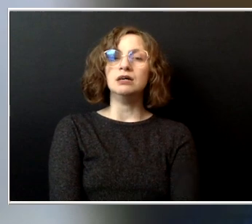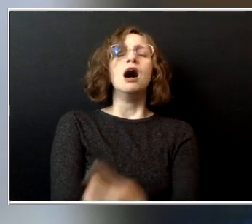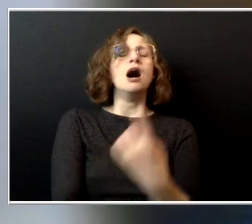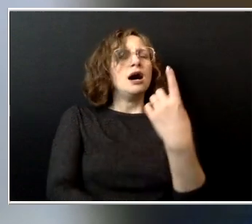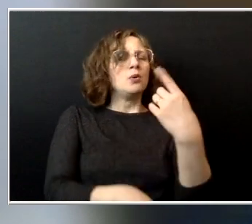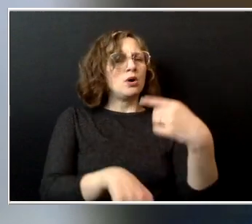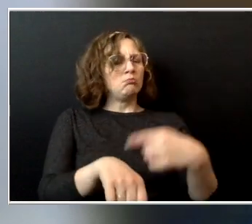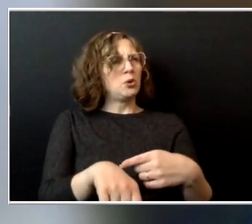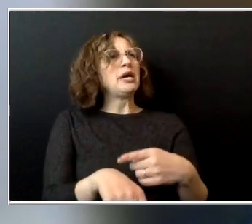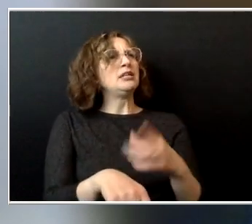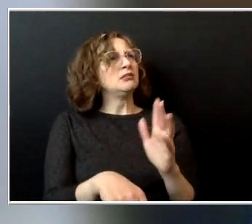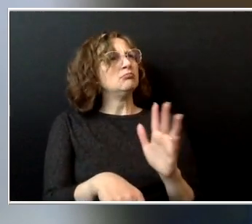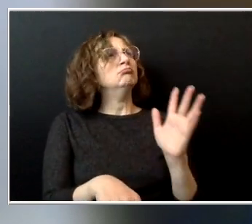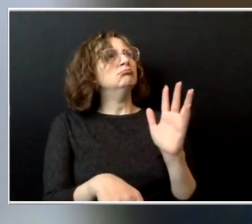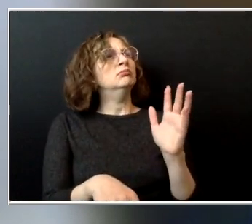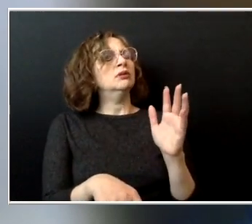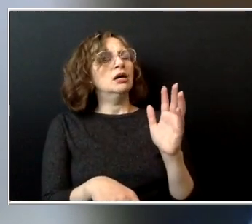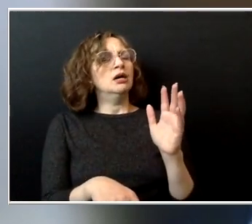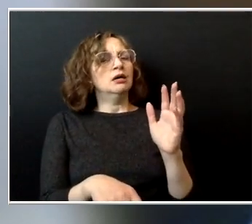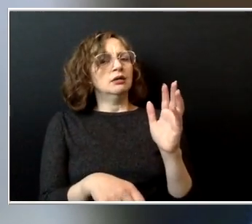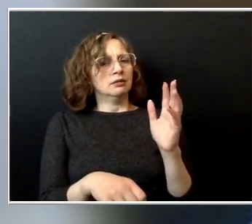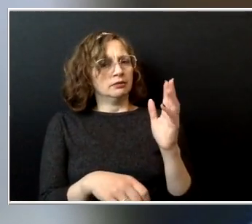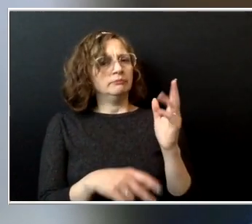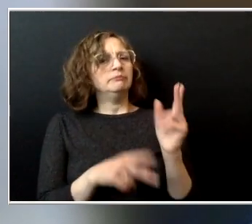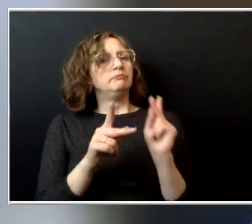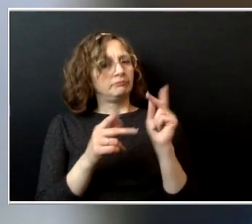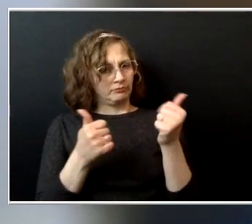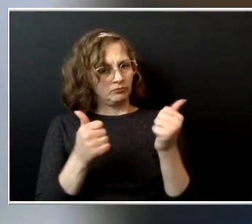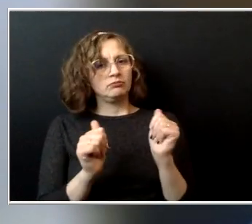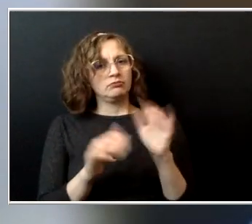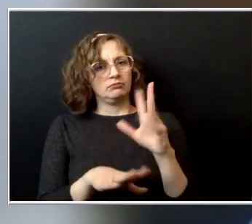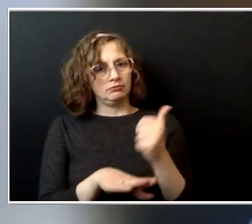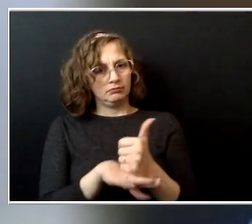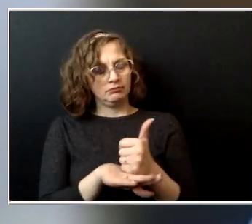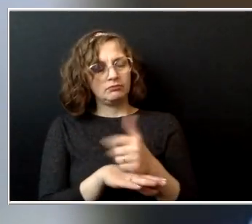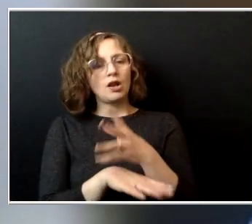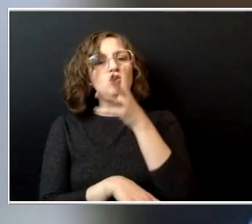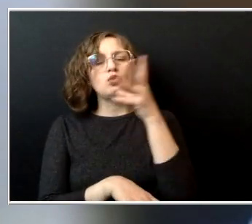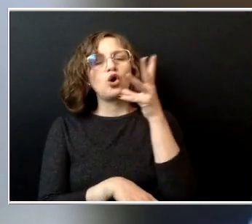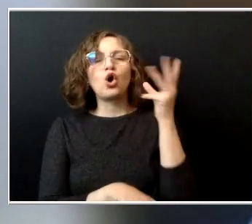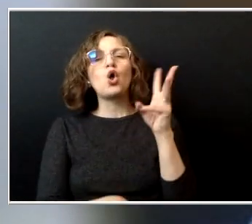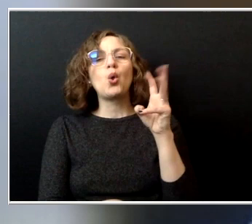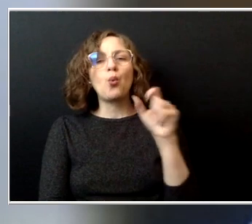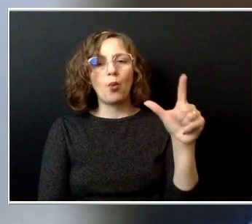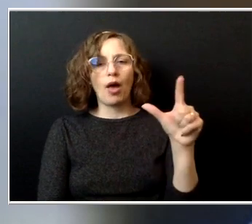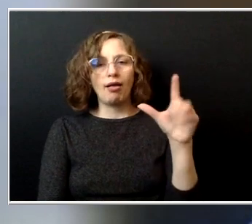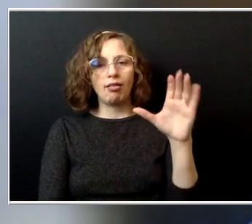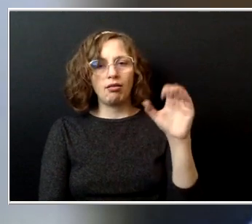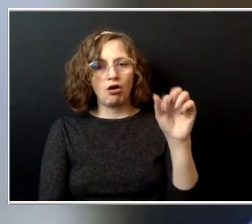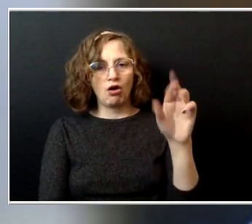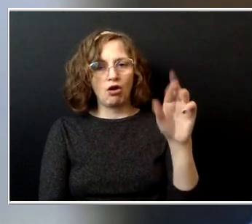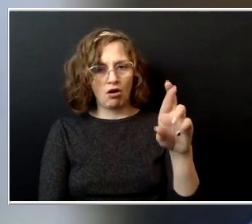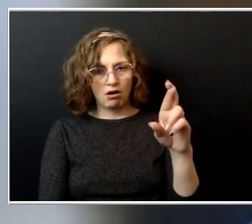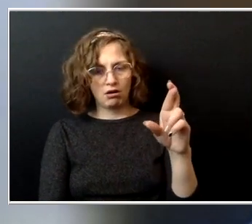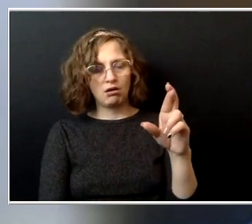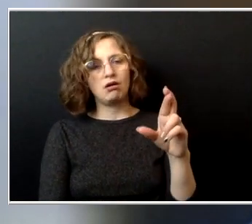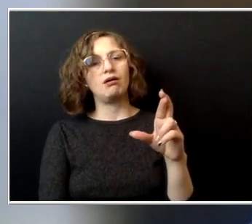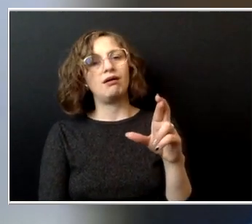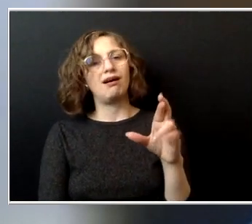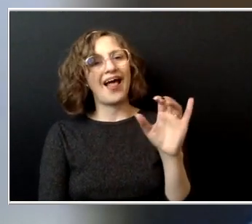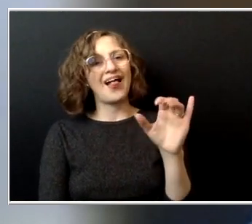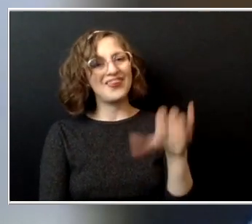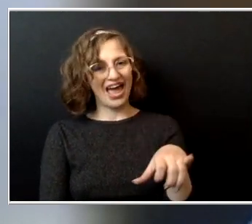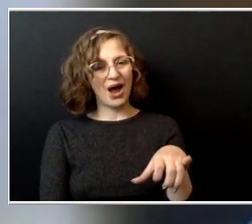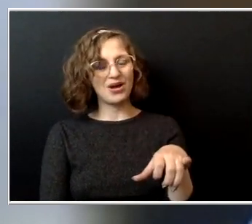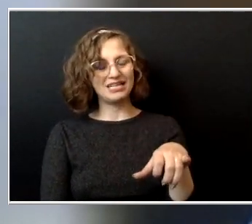was an attempt to try and establish a rural well car, and that was a satellite-linked